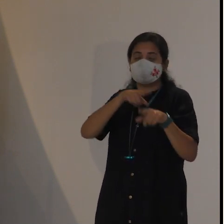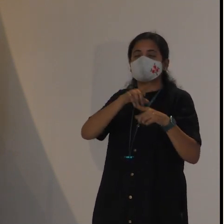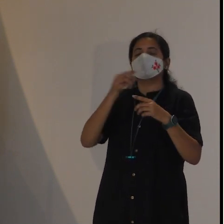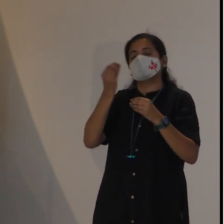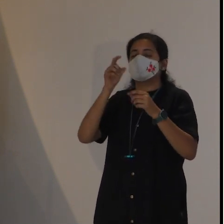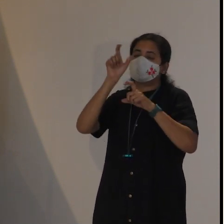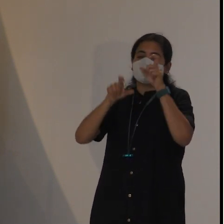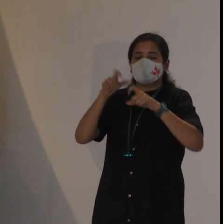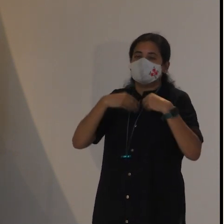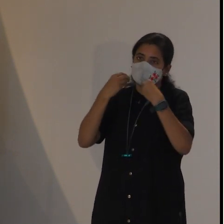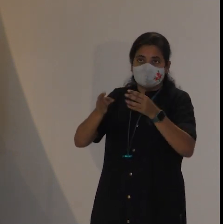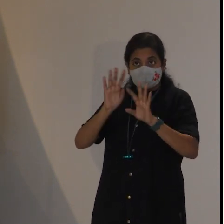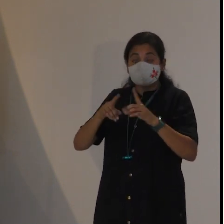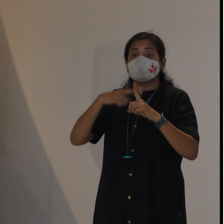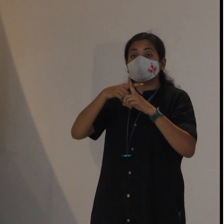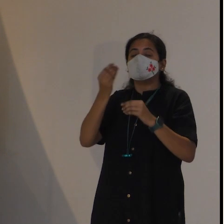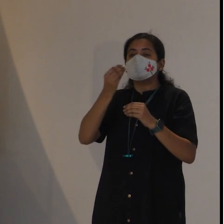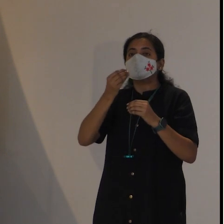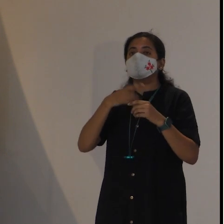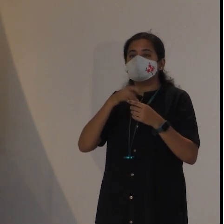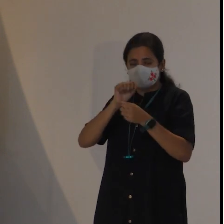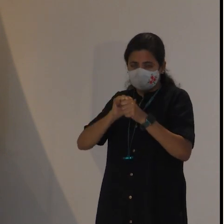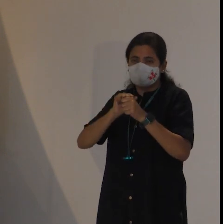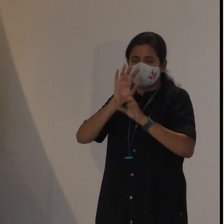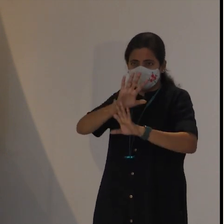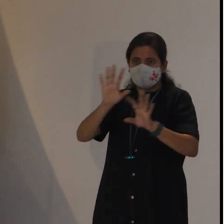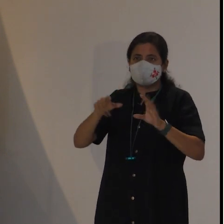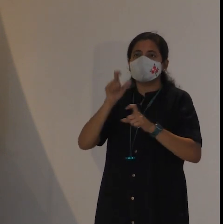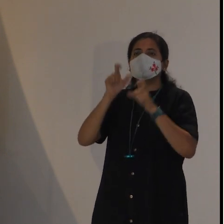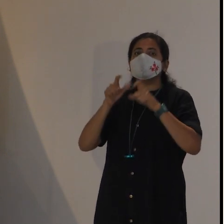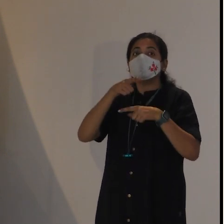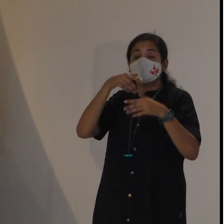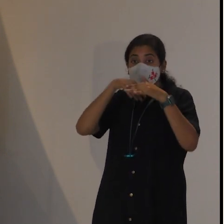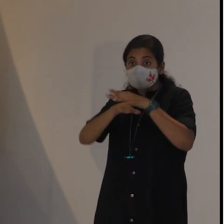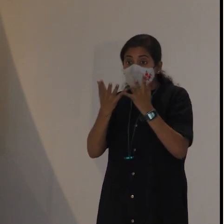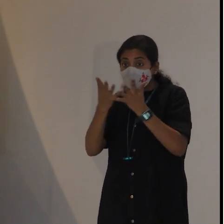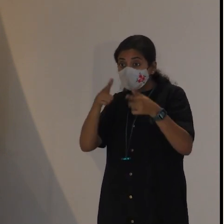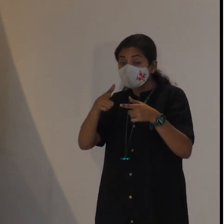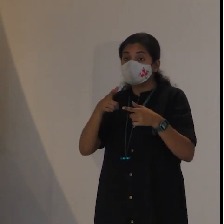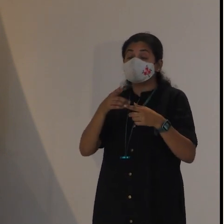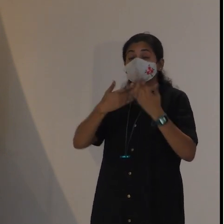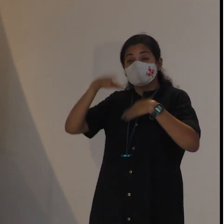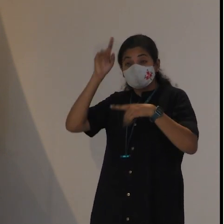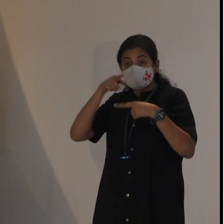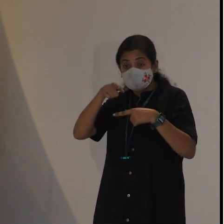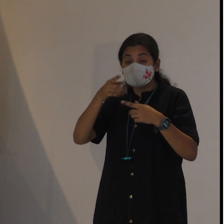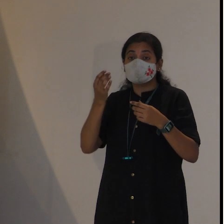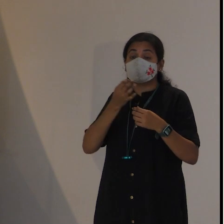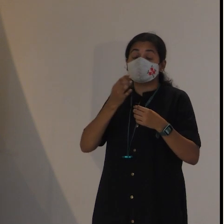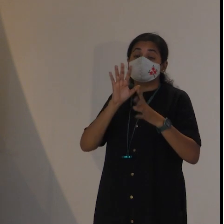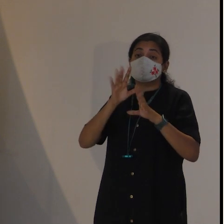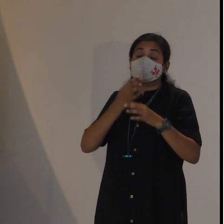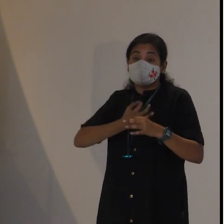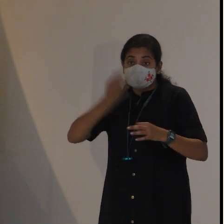do. We also hope at some point it could lend itself to being a kind of curatorial tool, which already exists in many